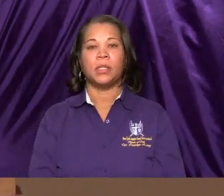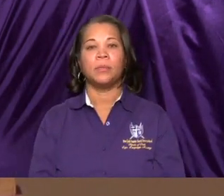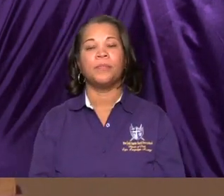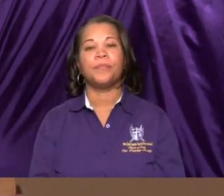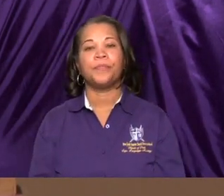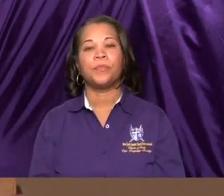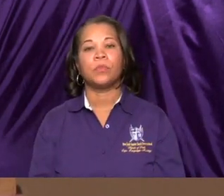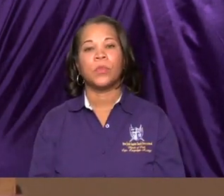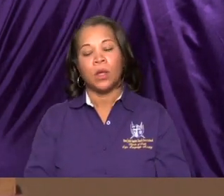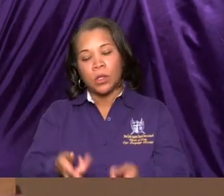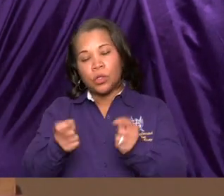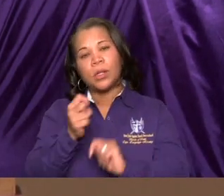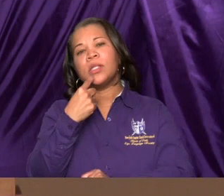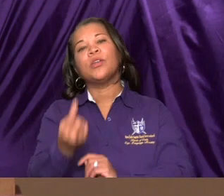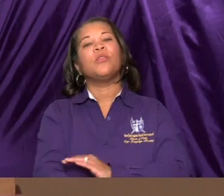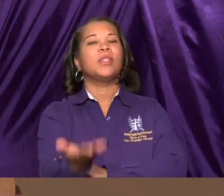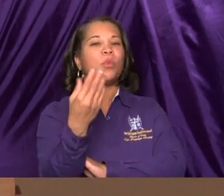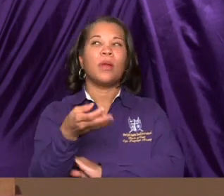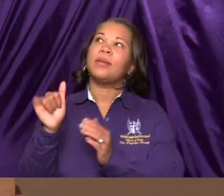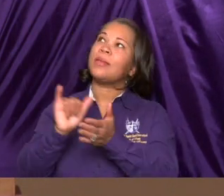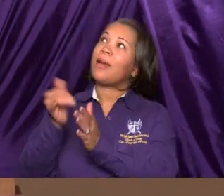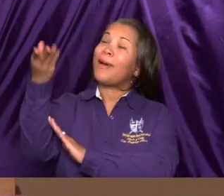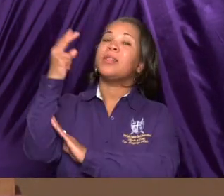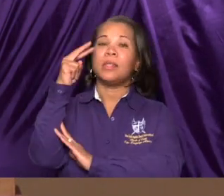So what I'm trying to tell you this morning is that God sees you.